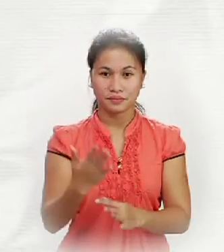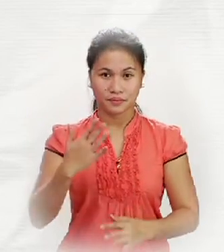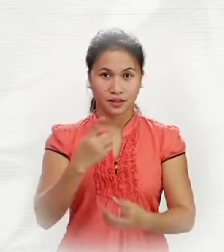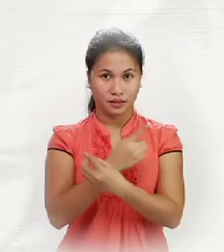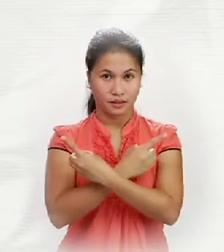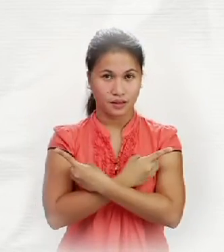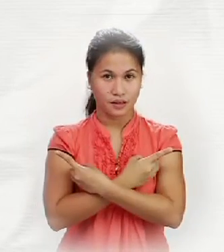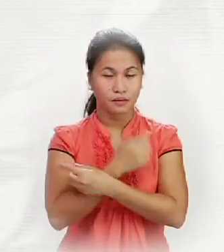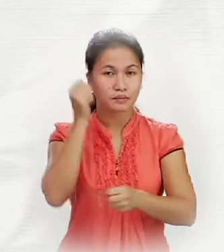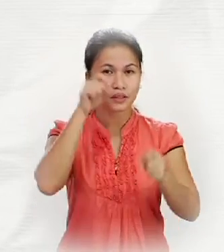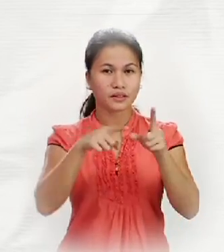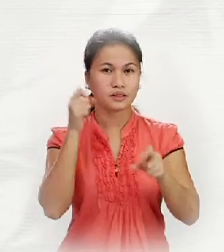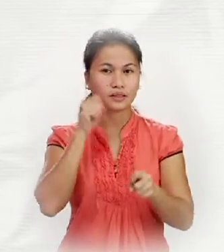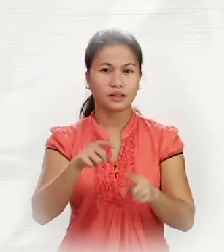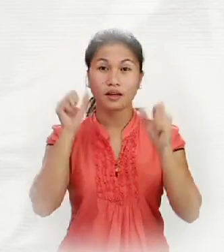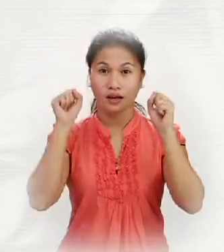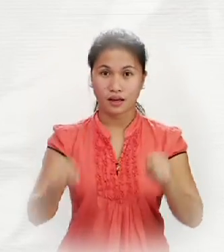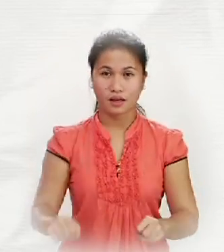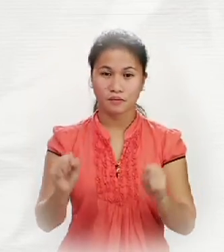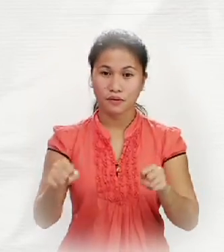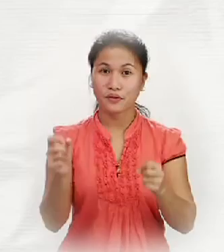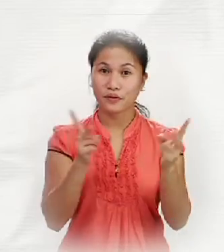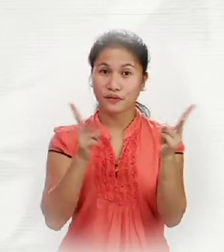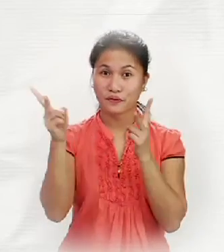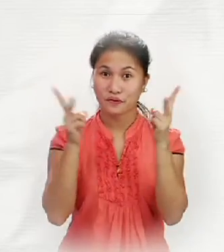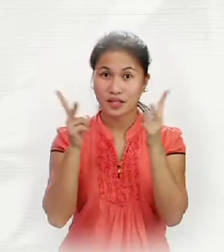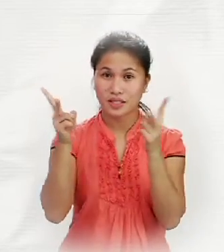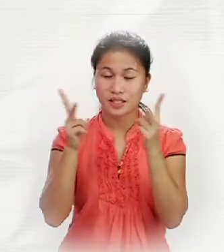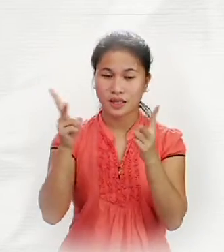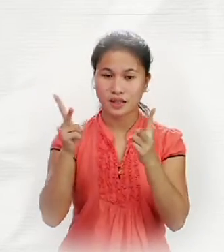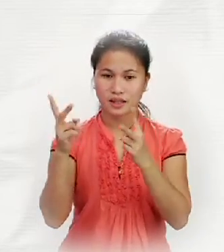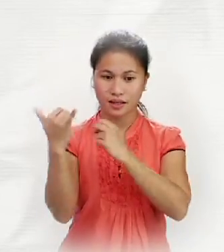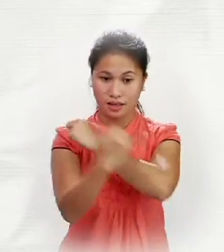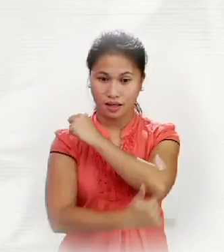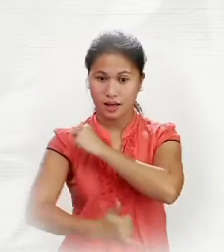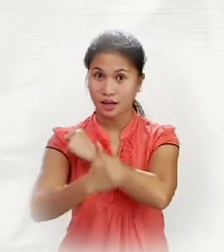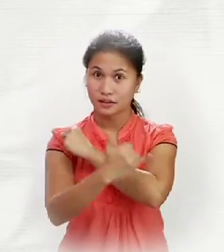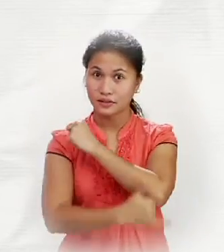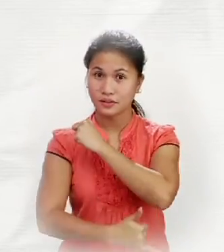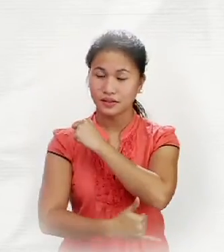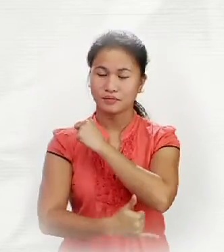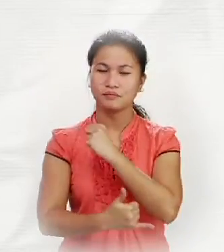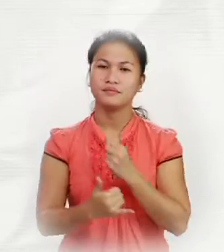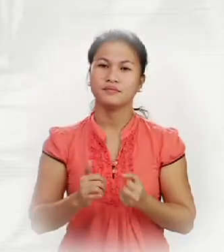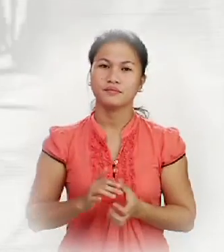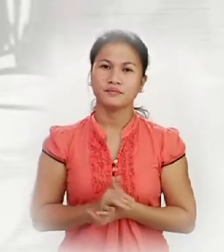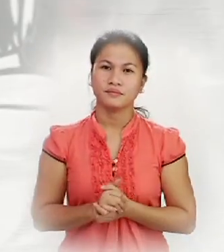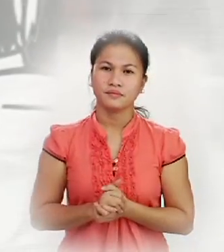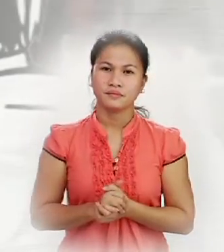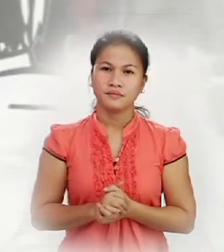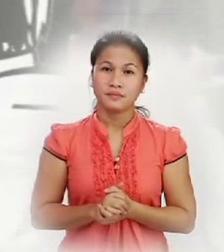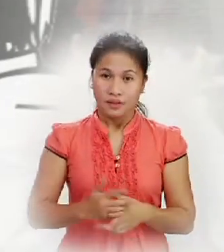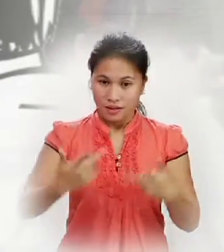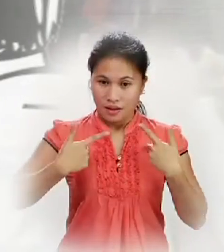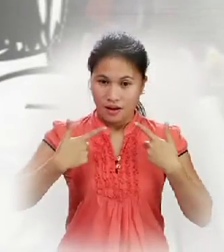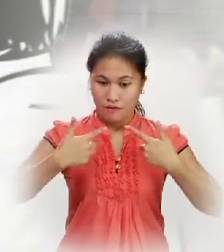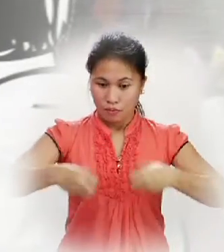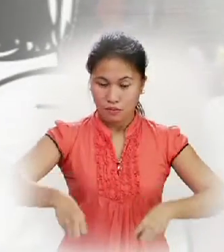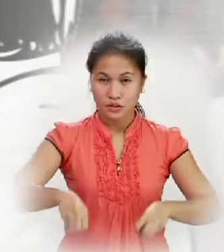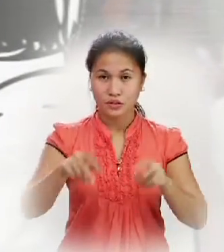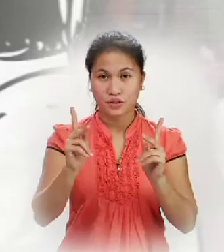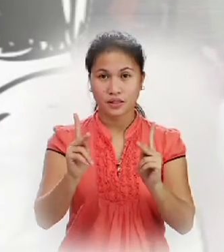and sisters, I was able to visit a country, I won't mention which one, and I had the opportunity